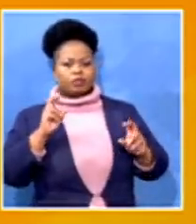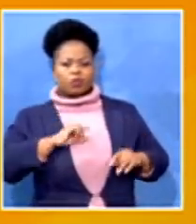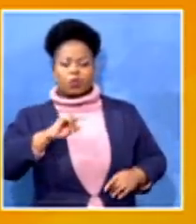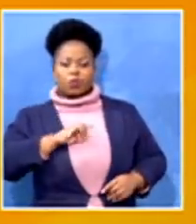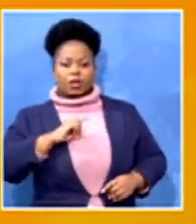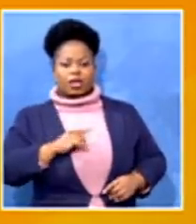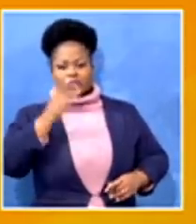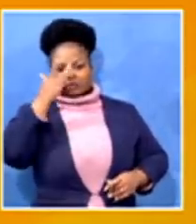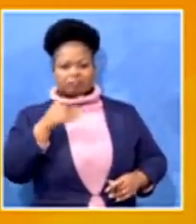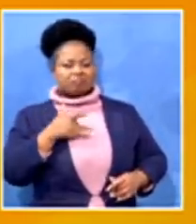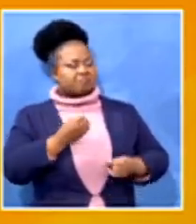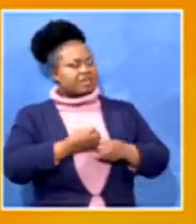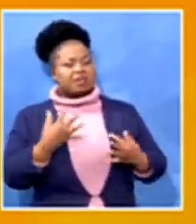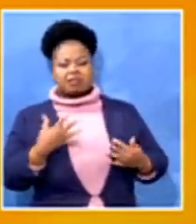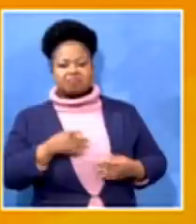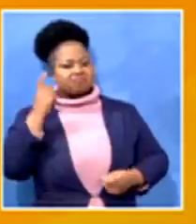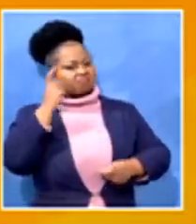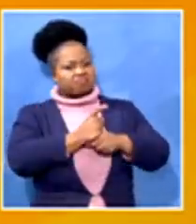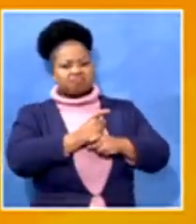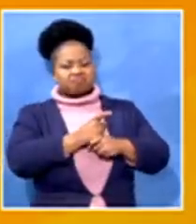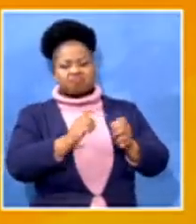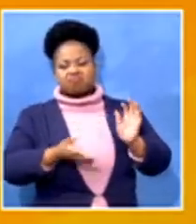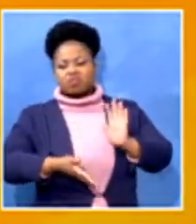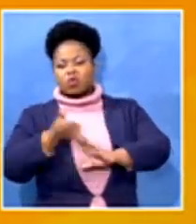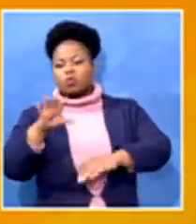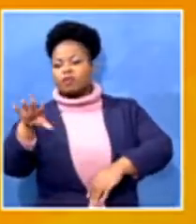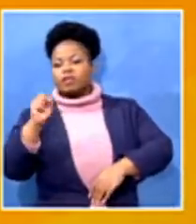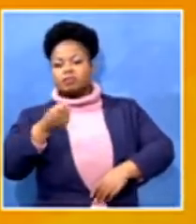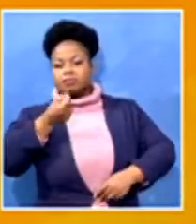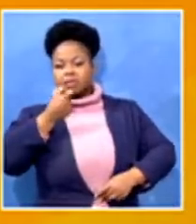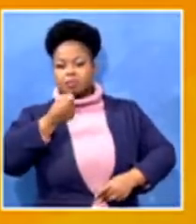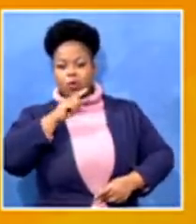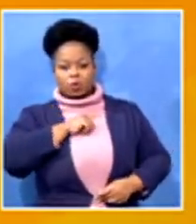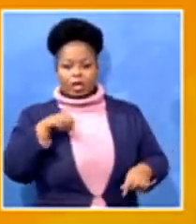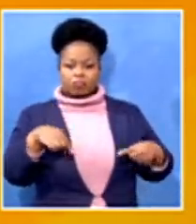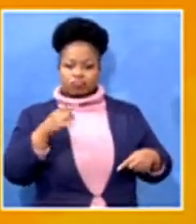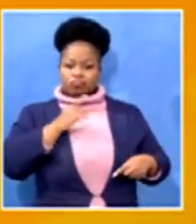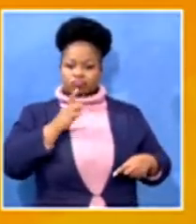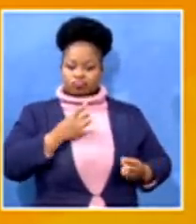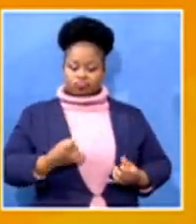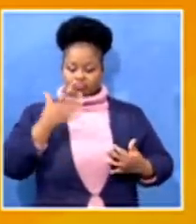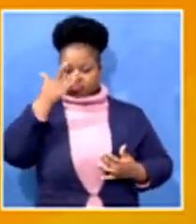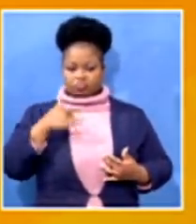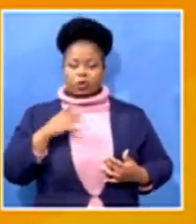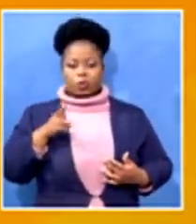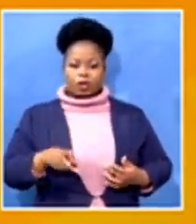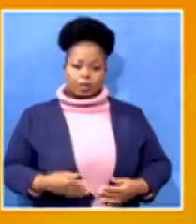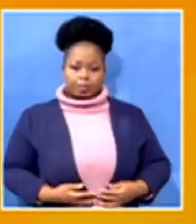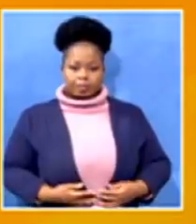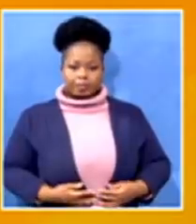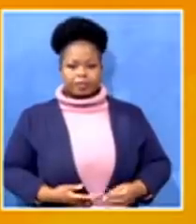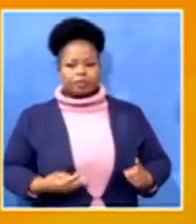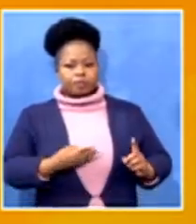are reluctant to leave their homes to collect their medication because of the fear of being infected by coronavirus. Well, we've